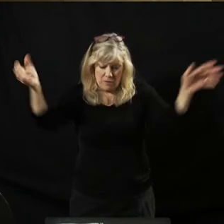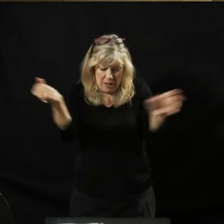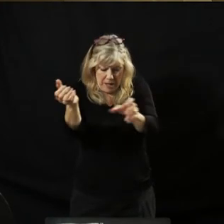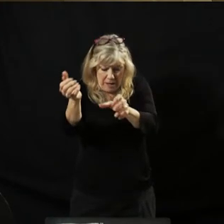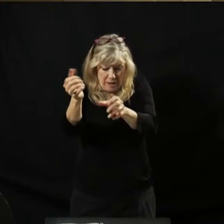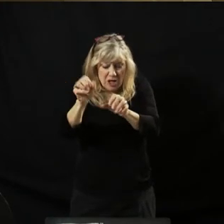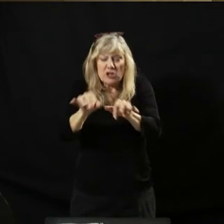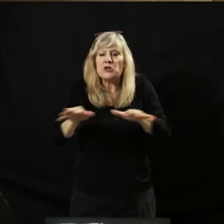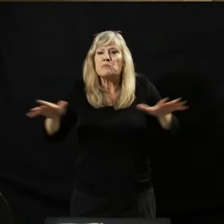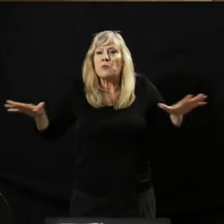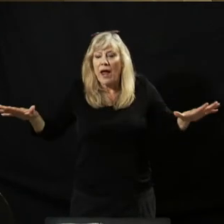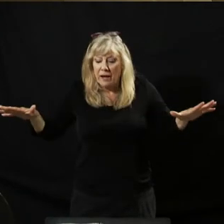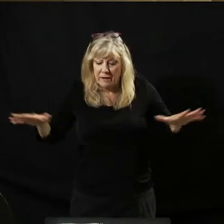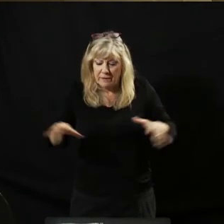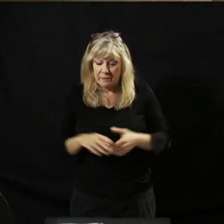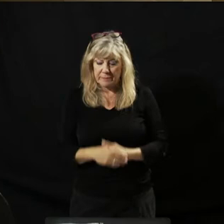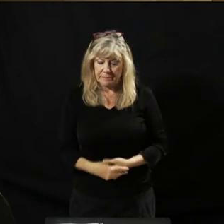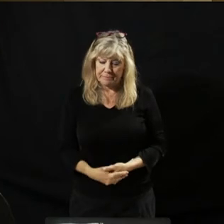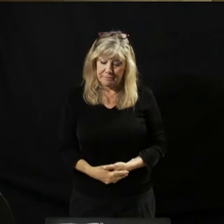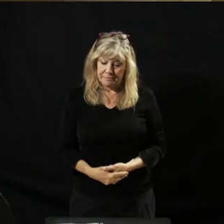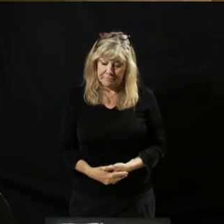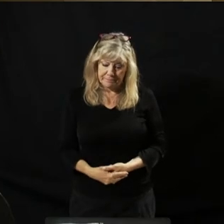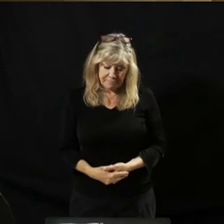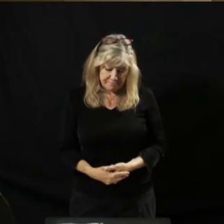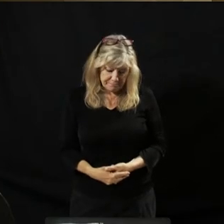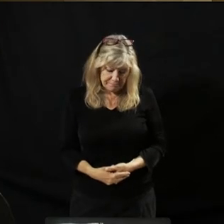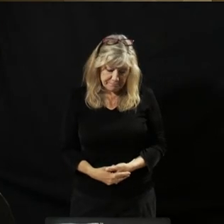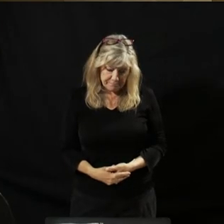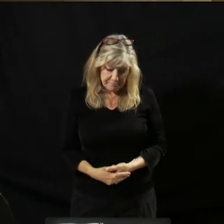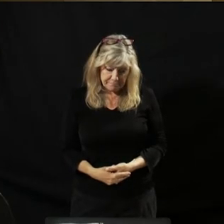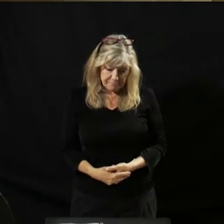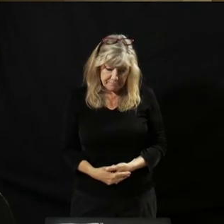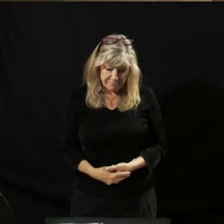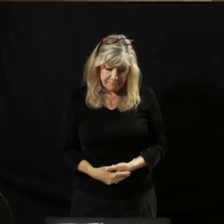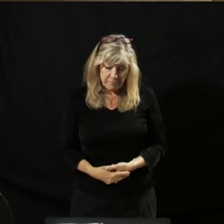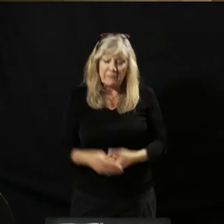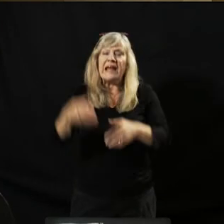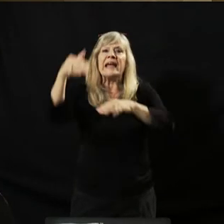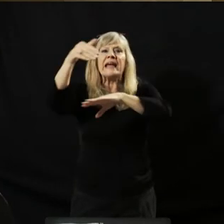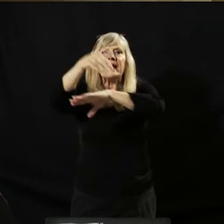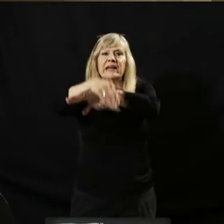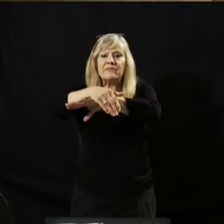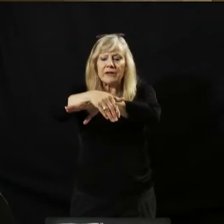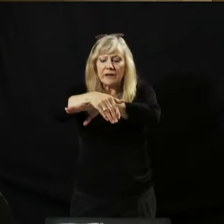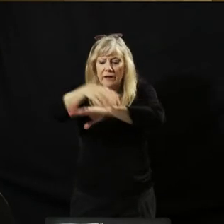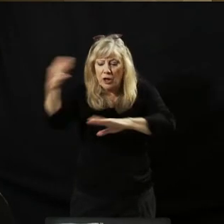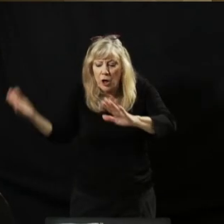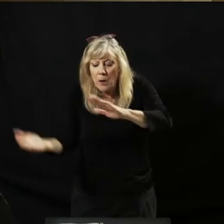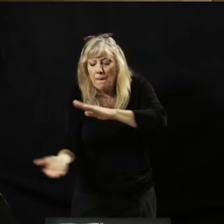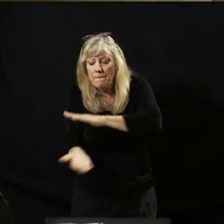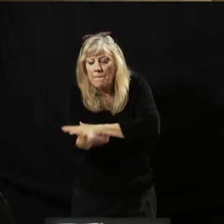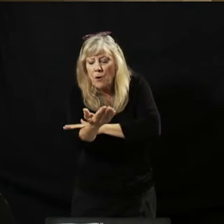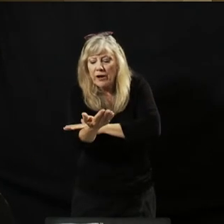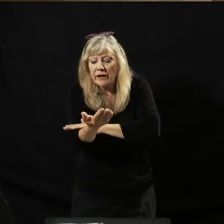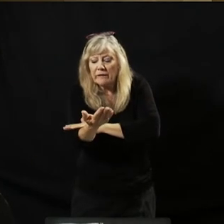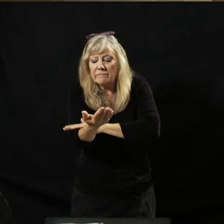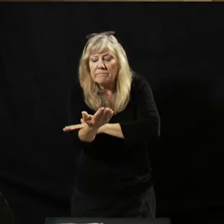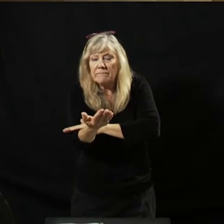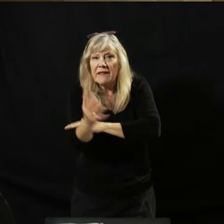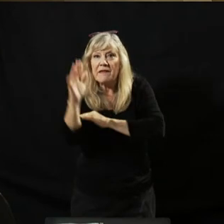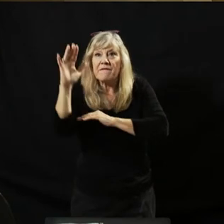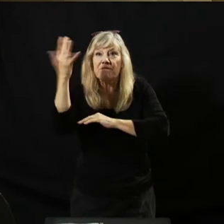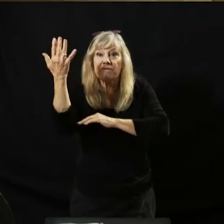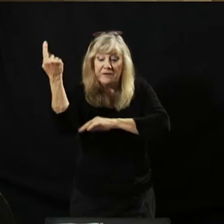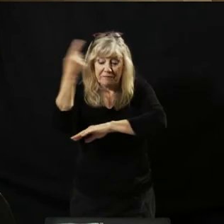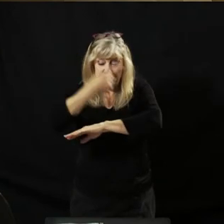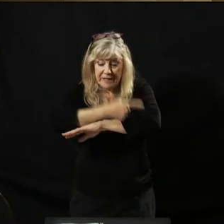seas, and let the birds multiply on the earth." Evening came, and morning followed,